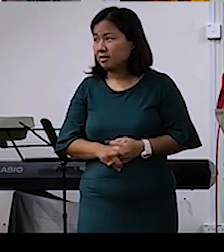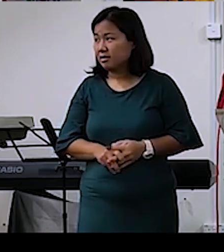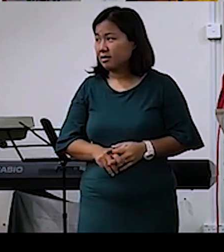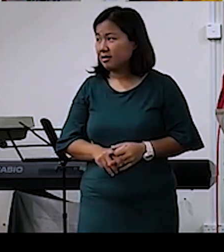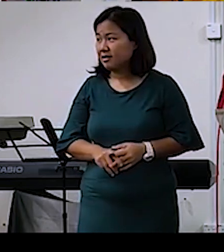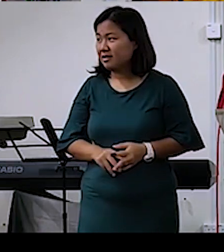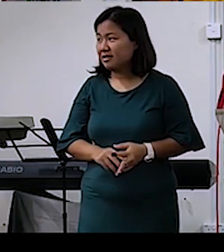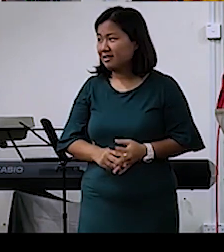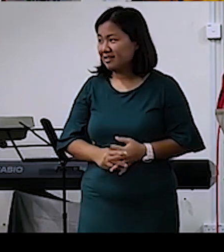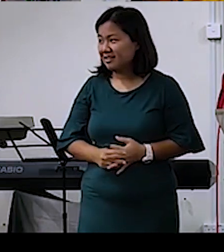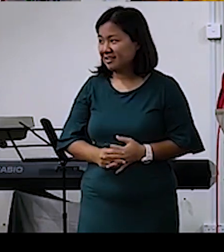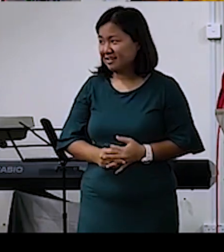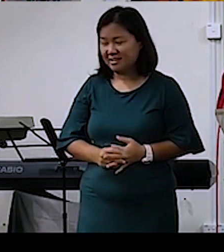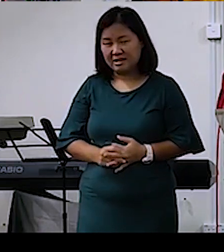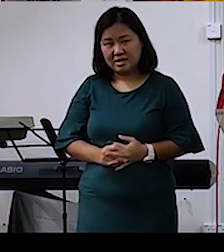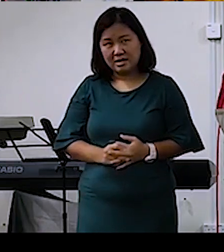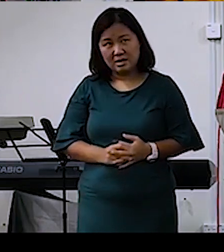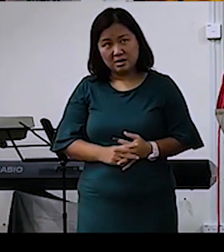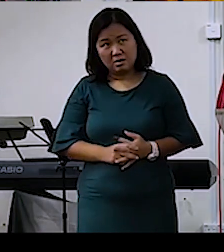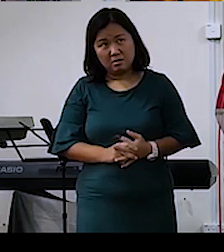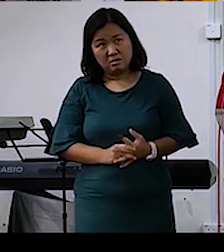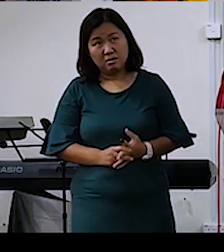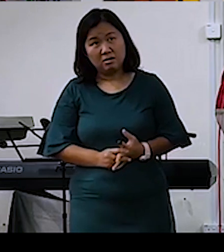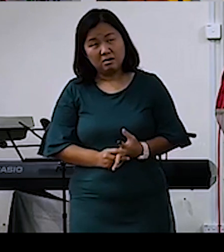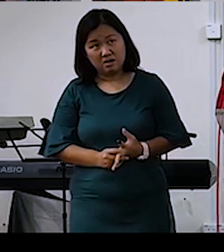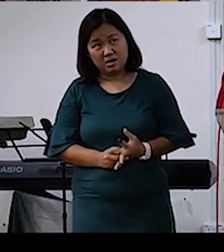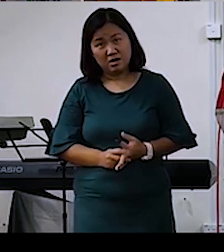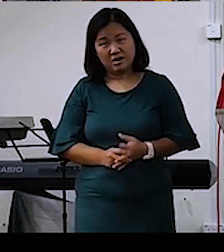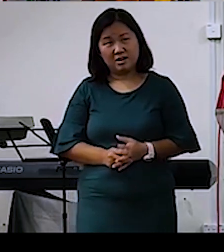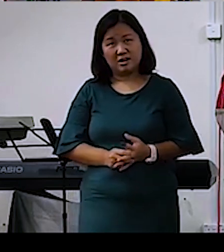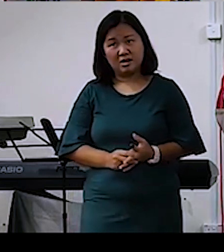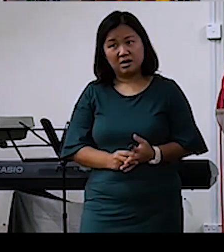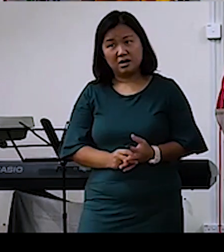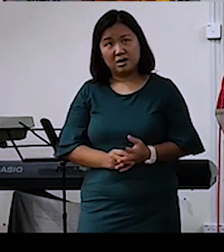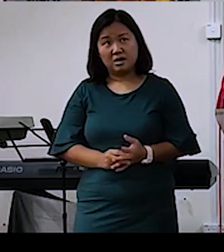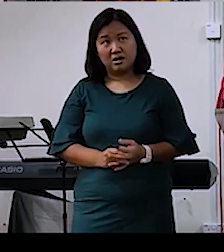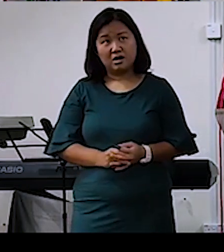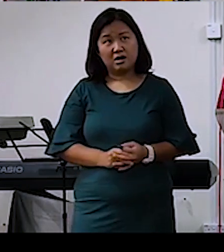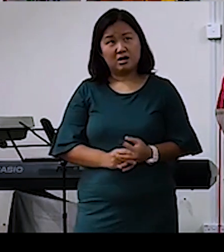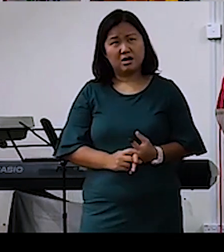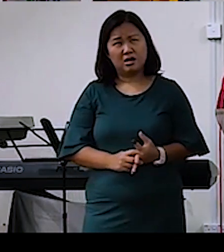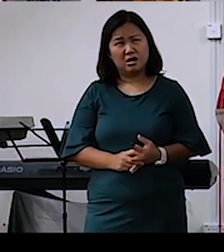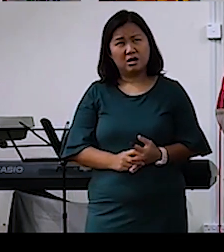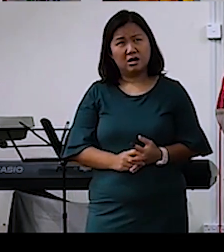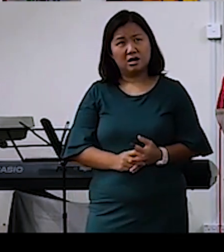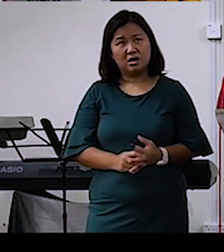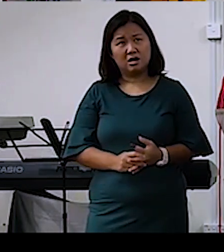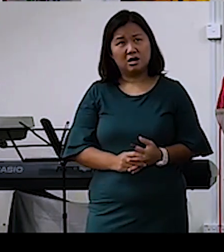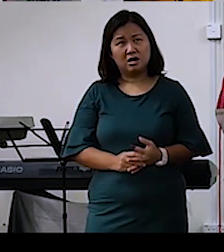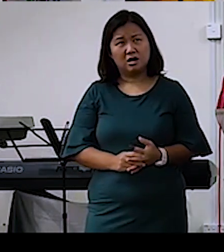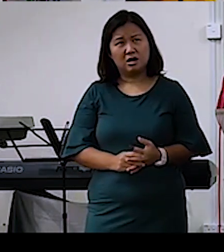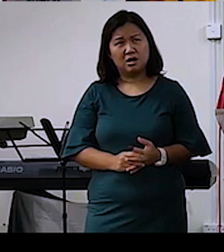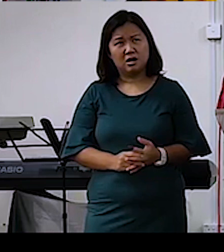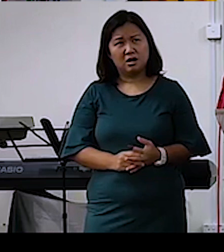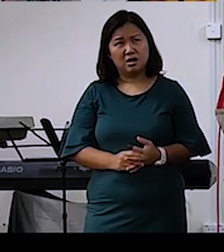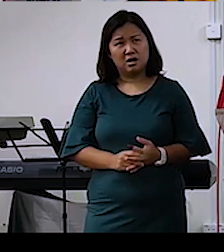world, how do you get distracted? Okay, so anyway, we have a children's church upstairs, so that the child can, hopefully the boy can just be there and the daddy can come